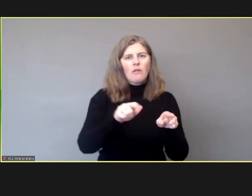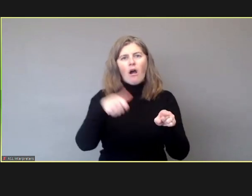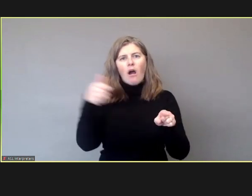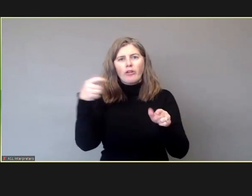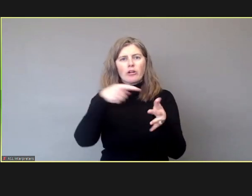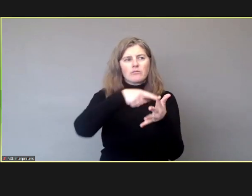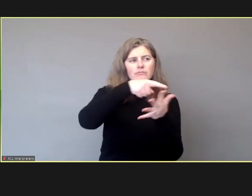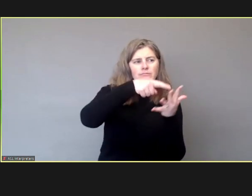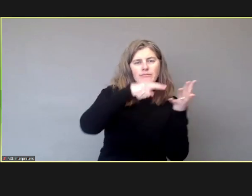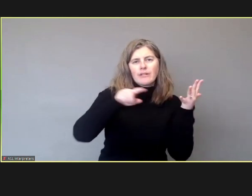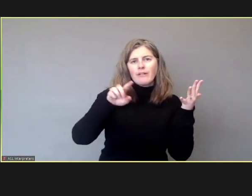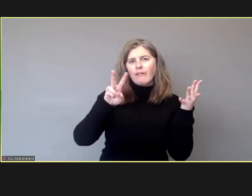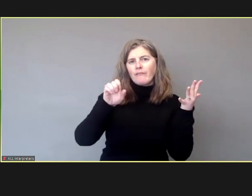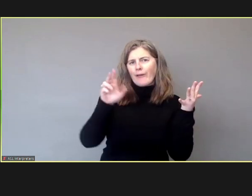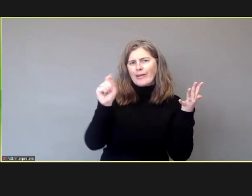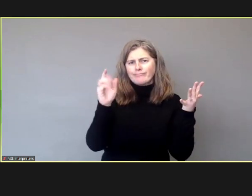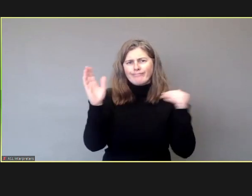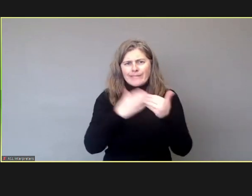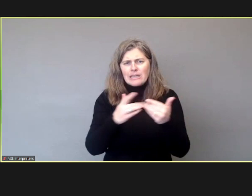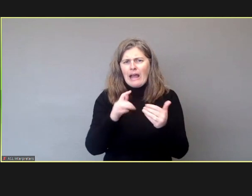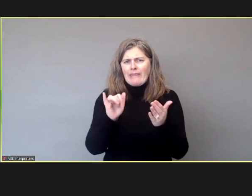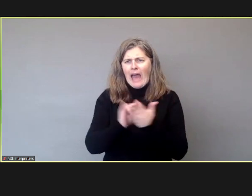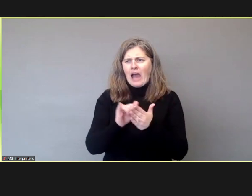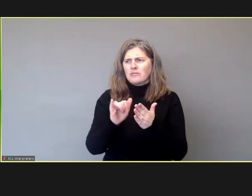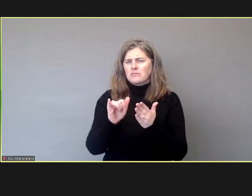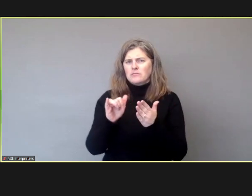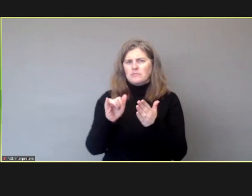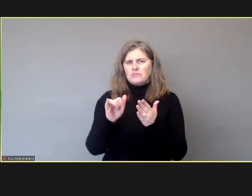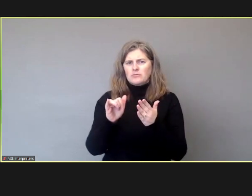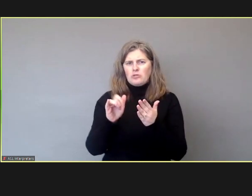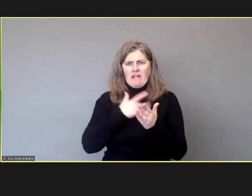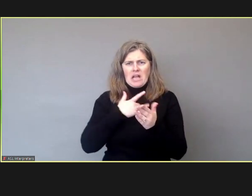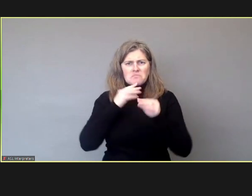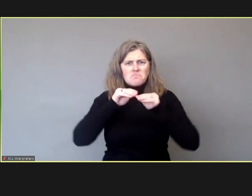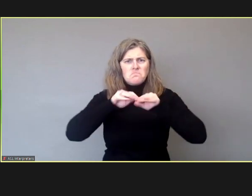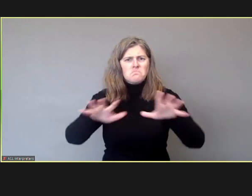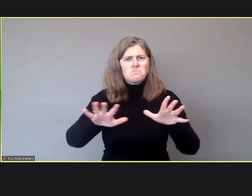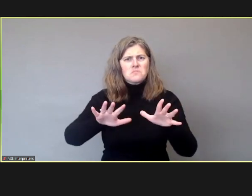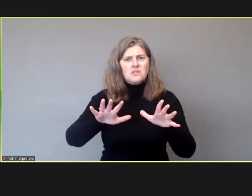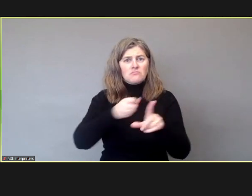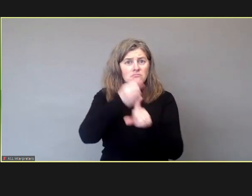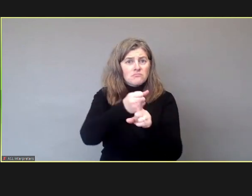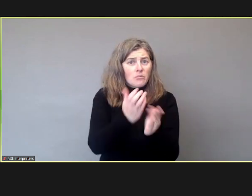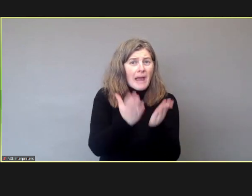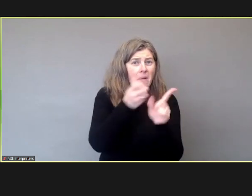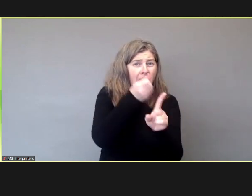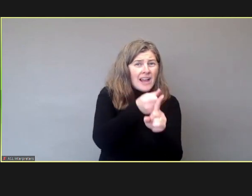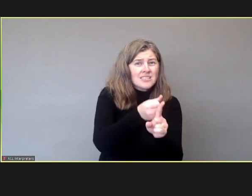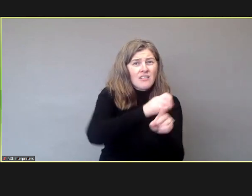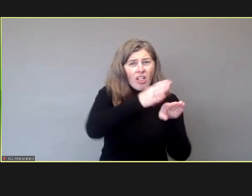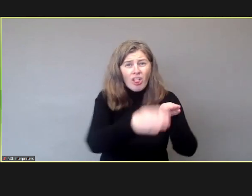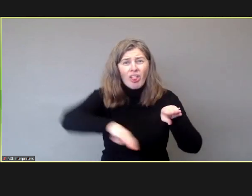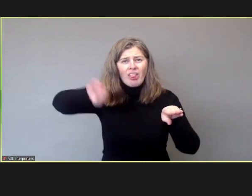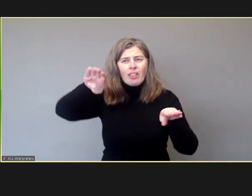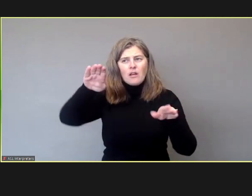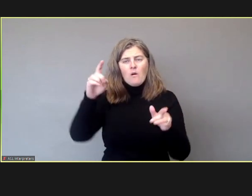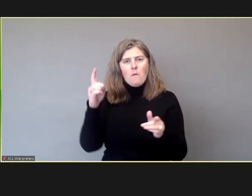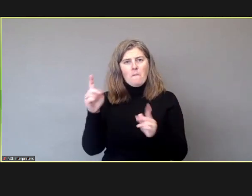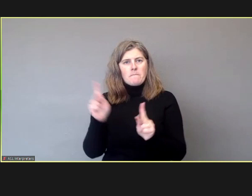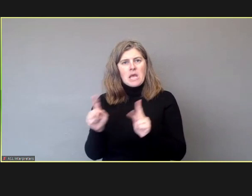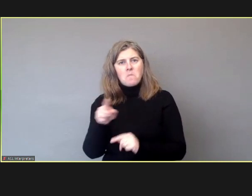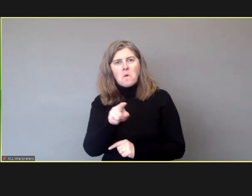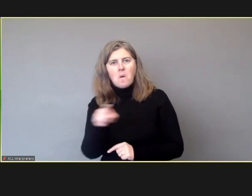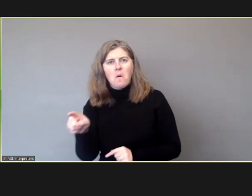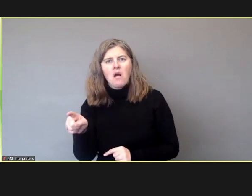not, has played in this current wave. One suggestion could be that people